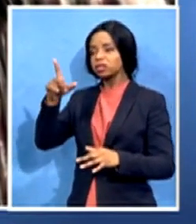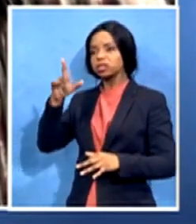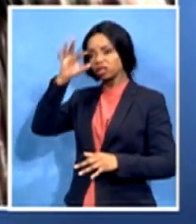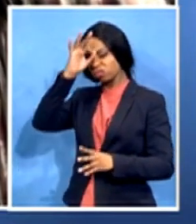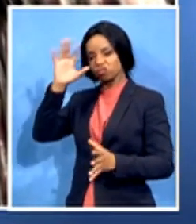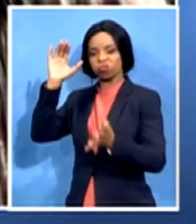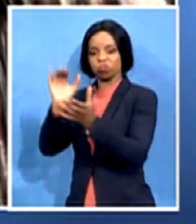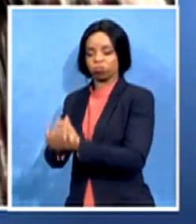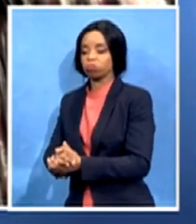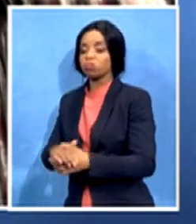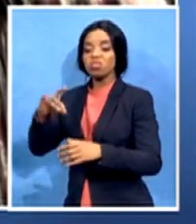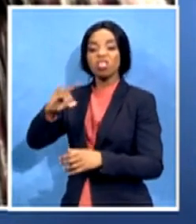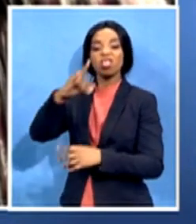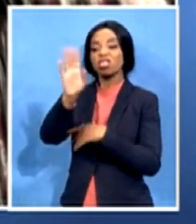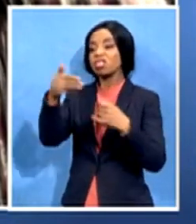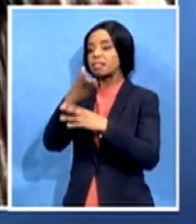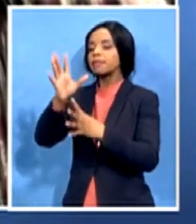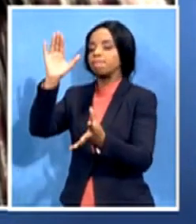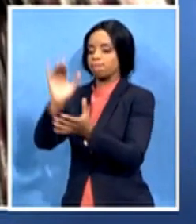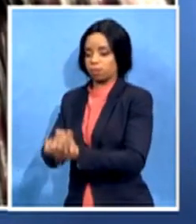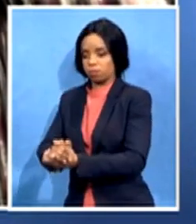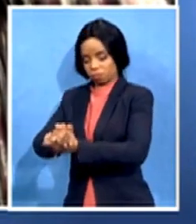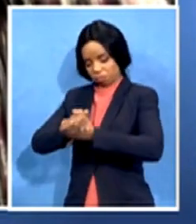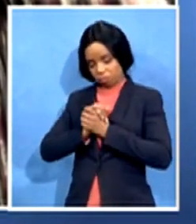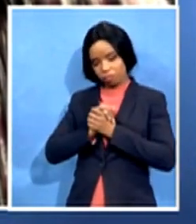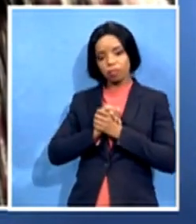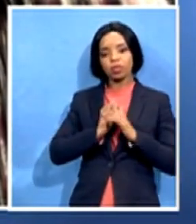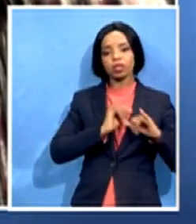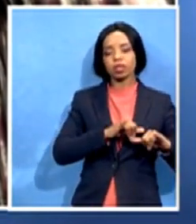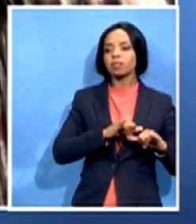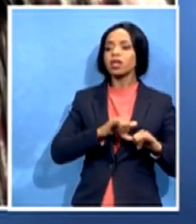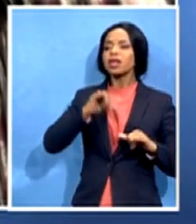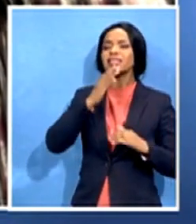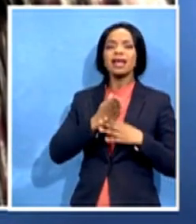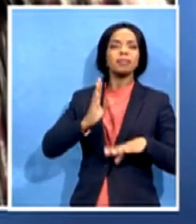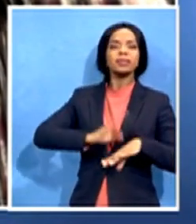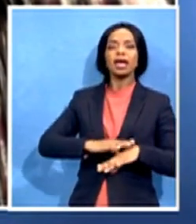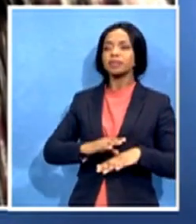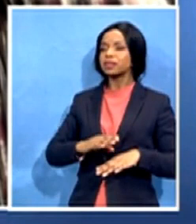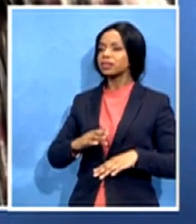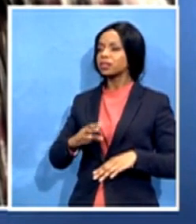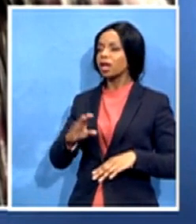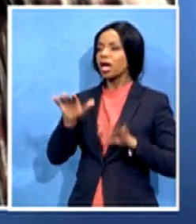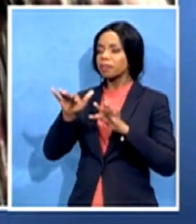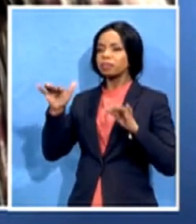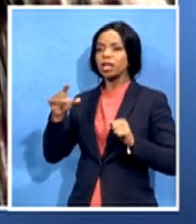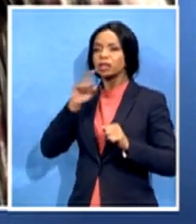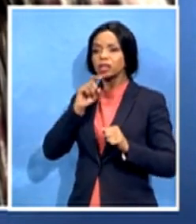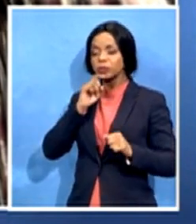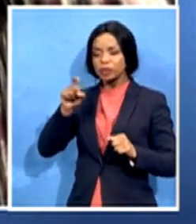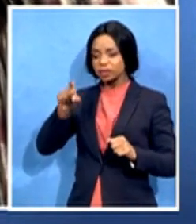some cases, people are losing their entire kraal. Help us understand why this is happening.